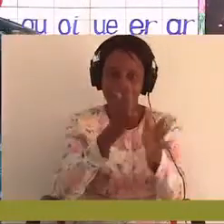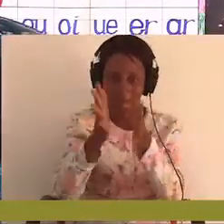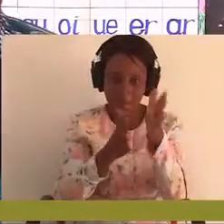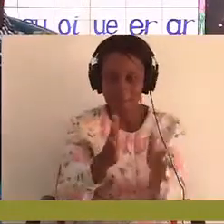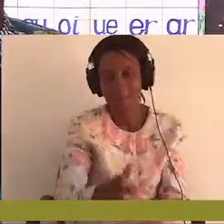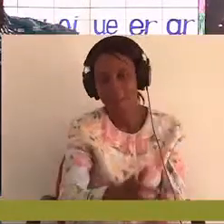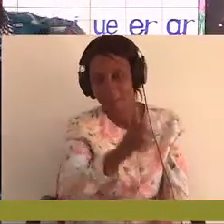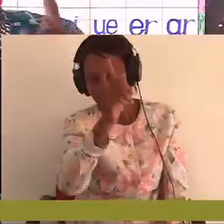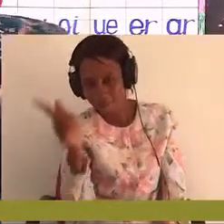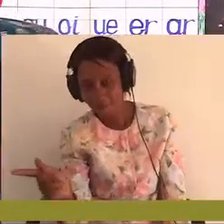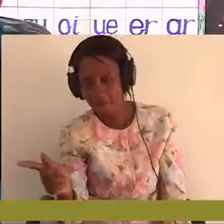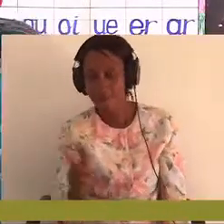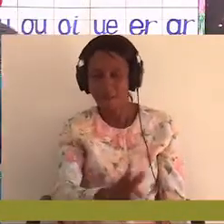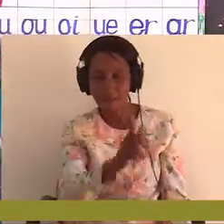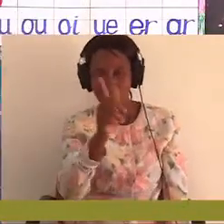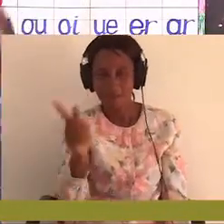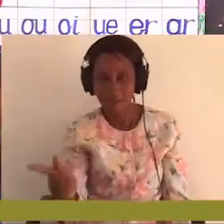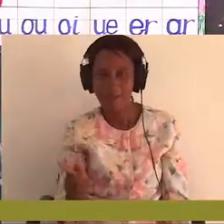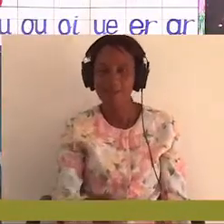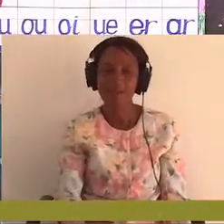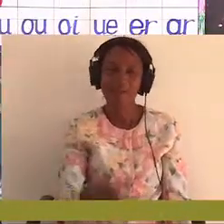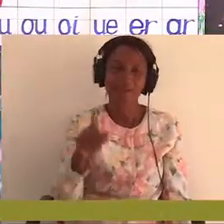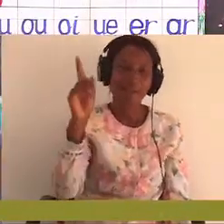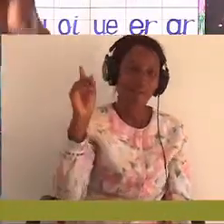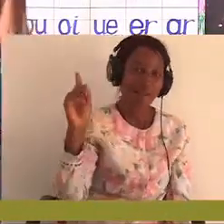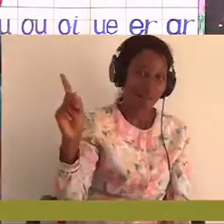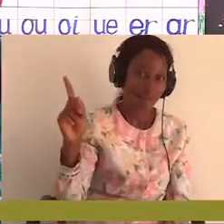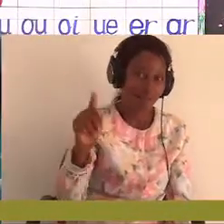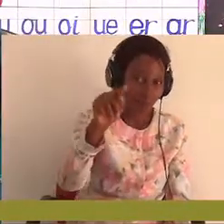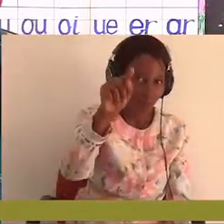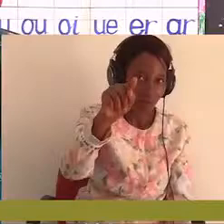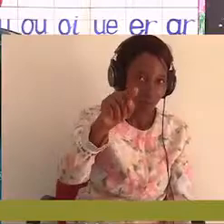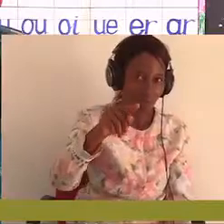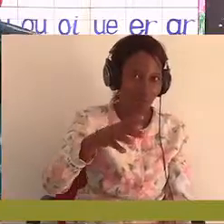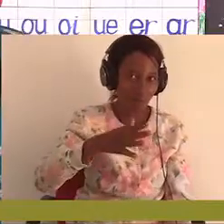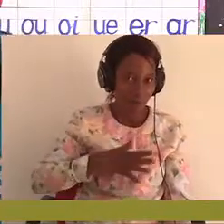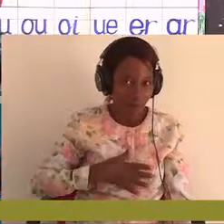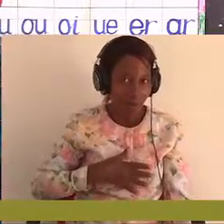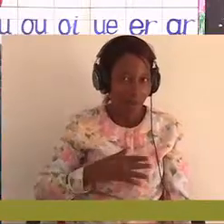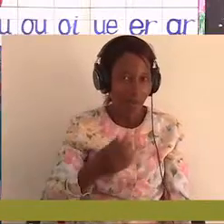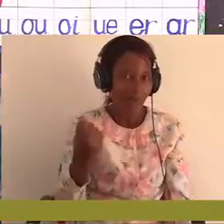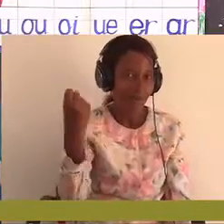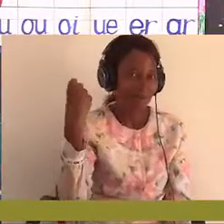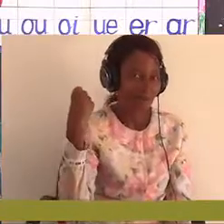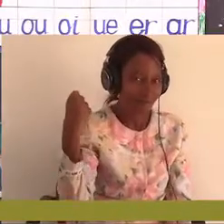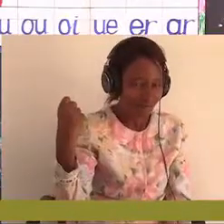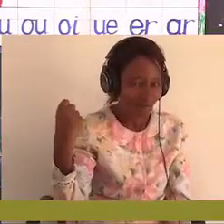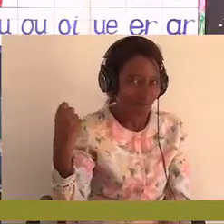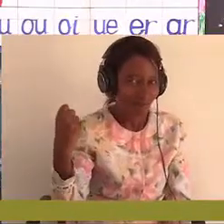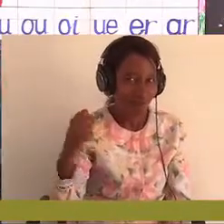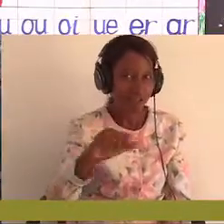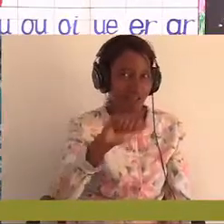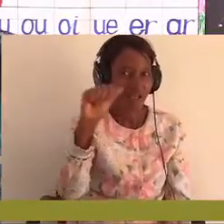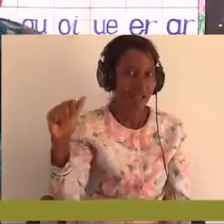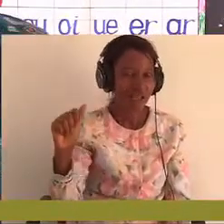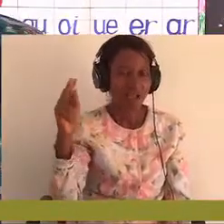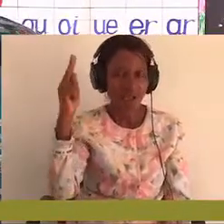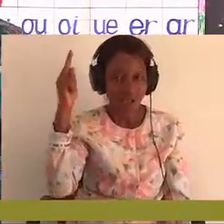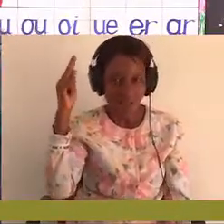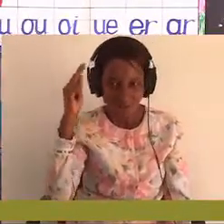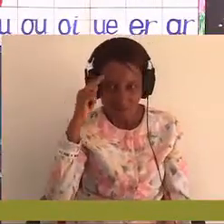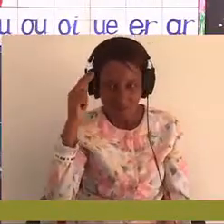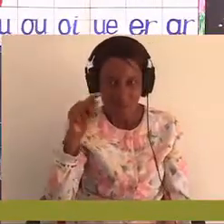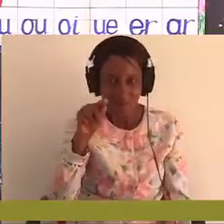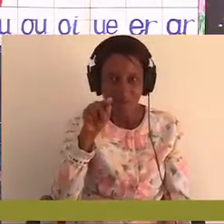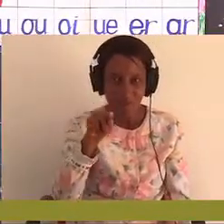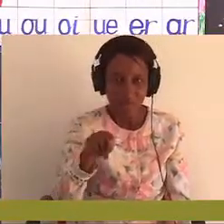to show it, if you are strong and you know it, say g. What is the sound? The sound is g.